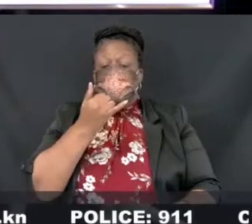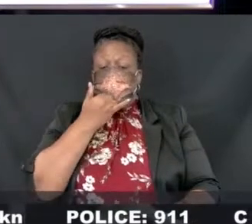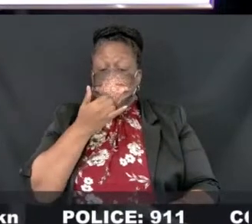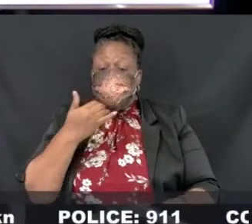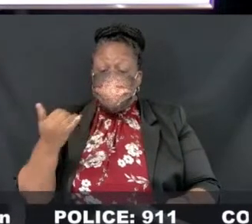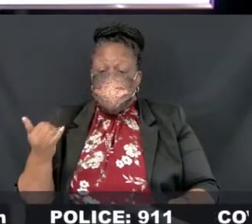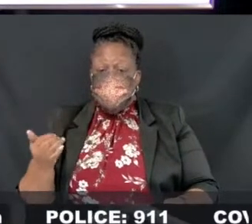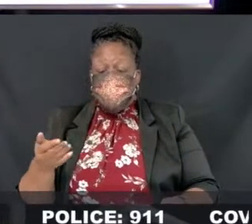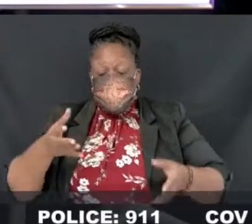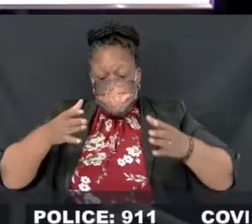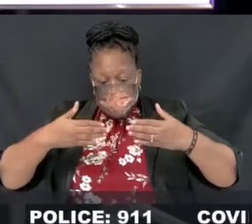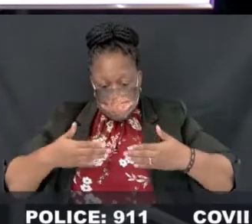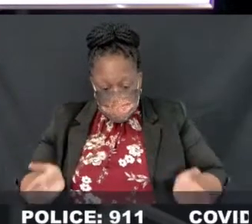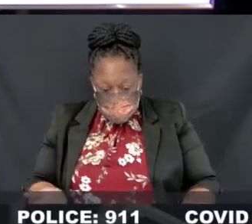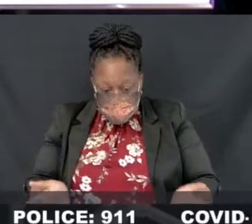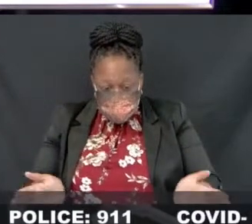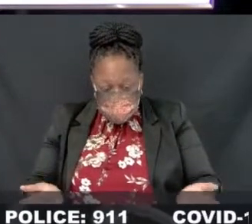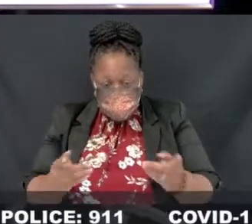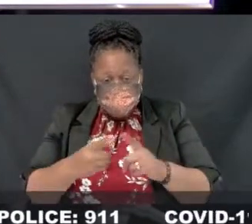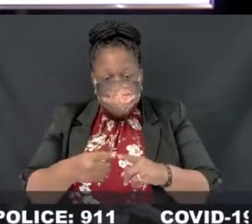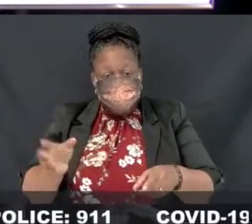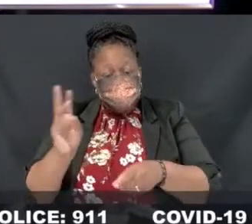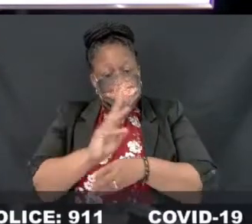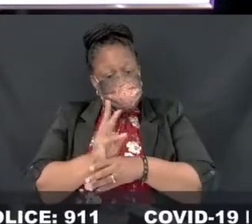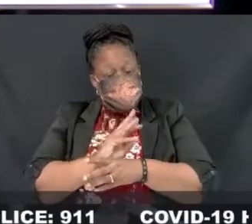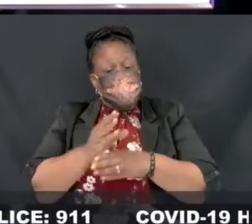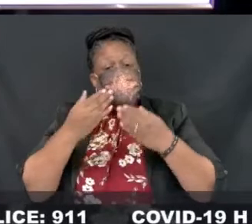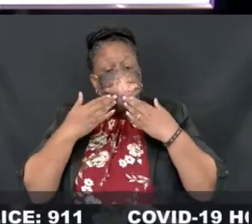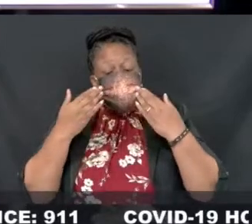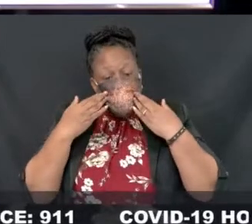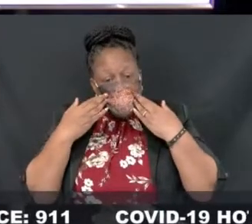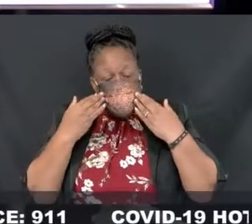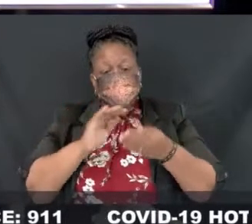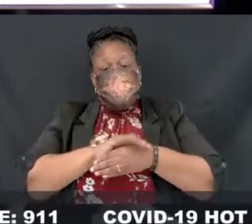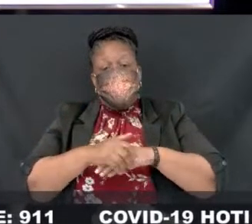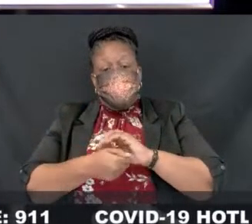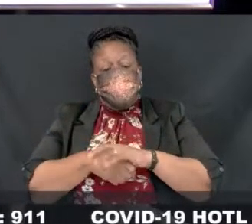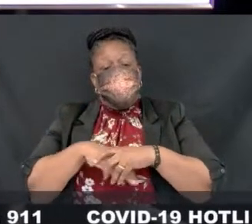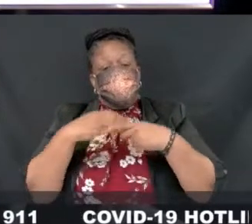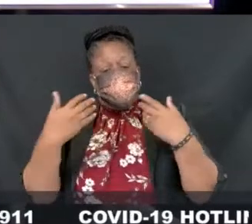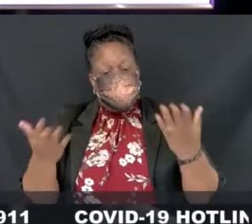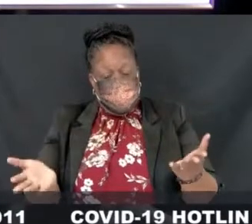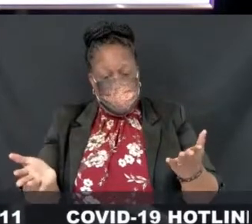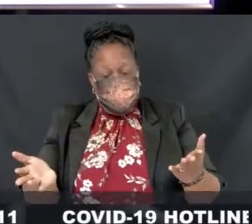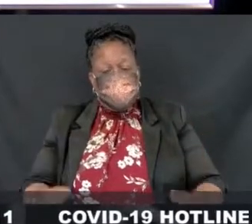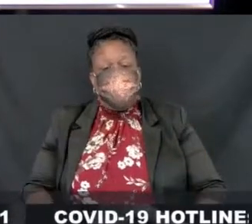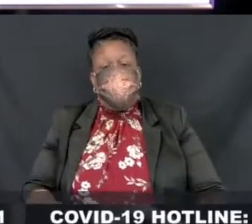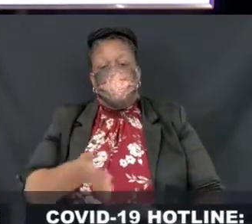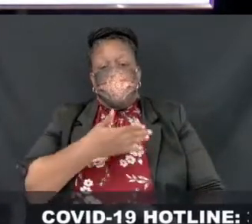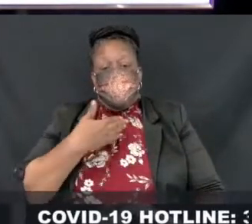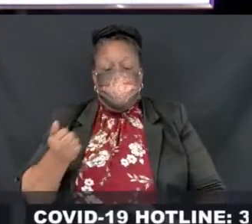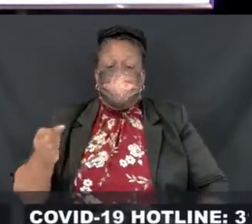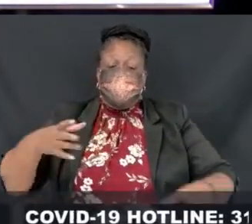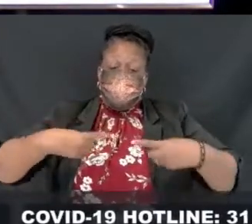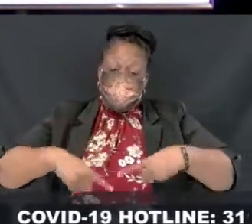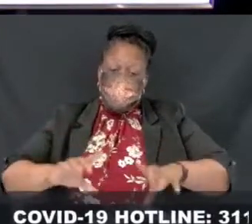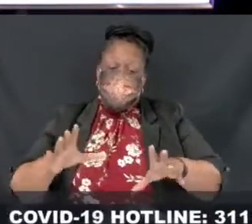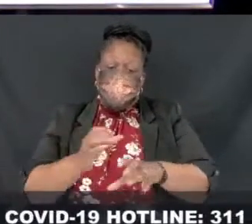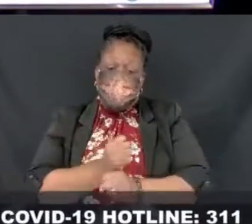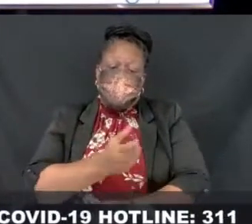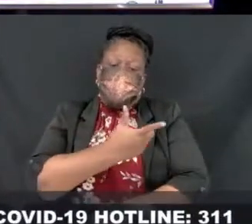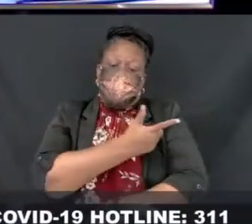of the non-pharmaceuticals to protect yourself, and more importantly, get vaccinated and boosted if you are eligible to do